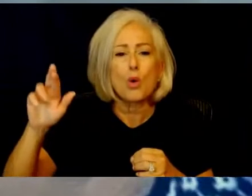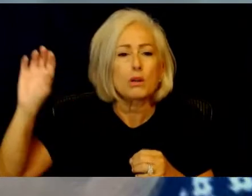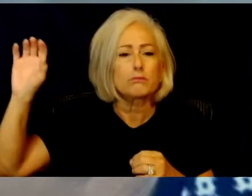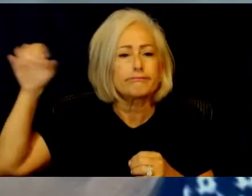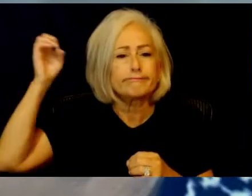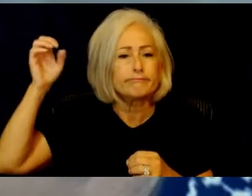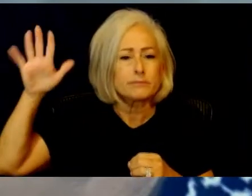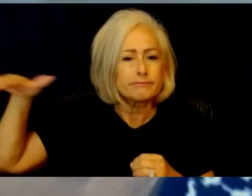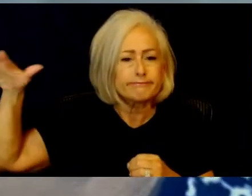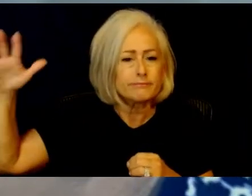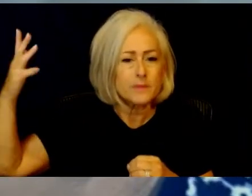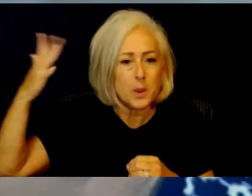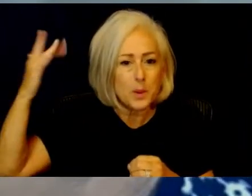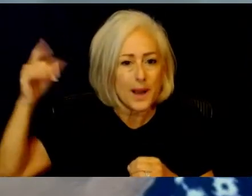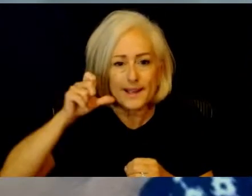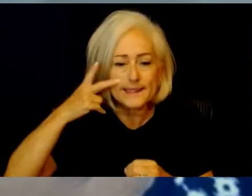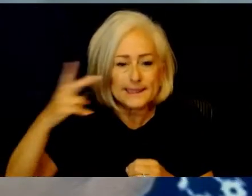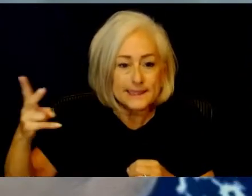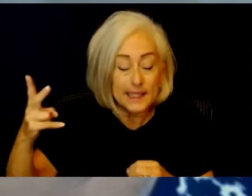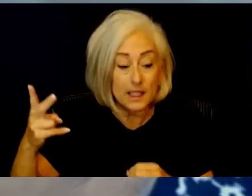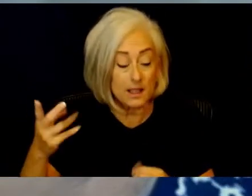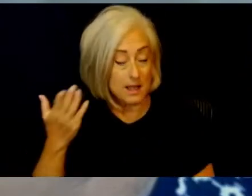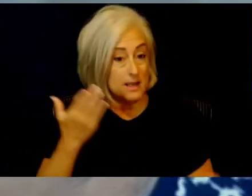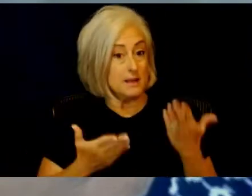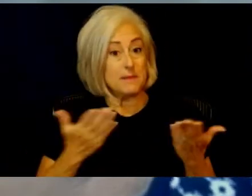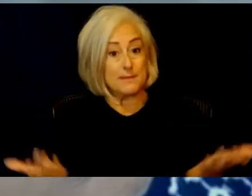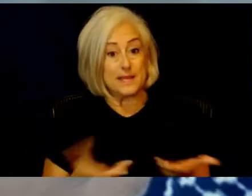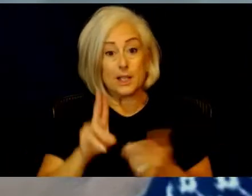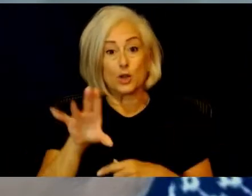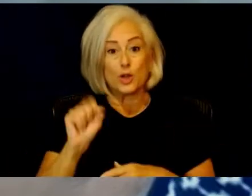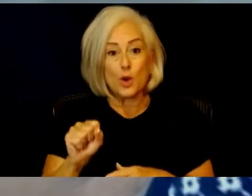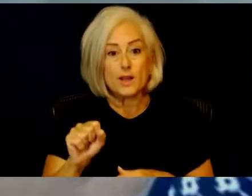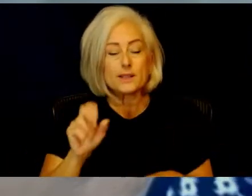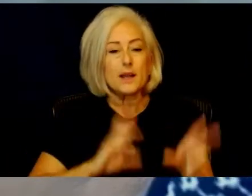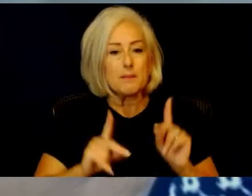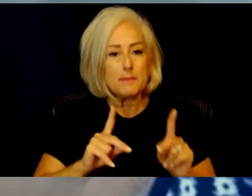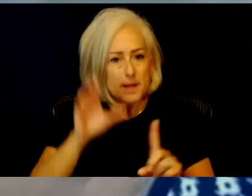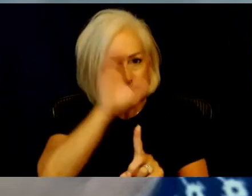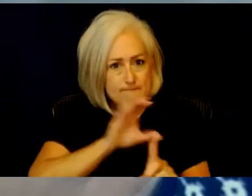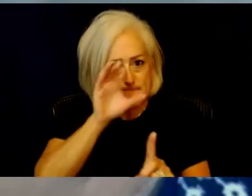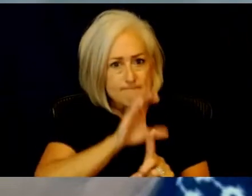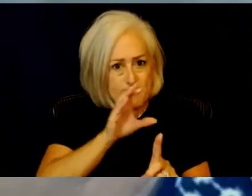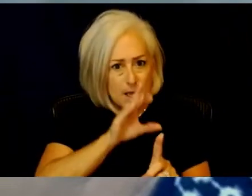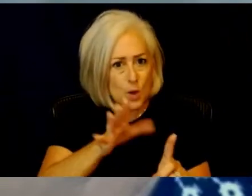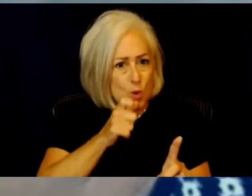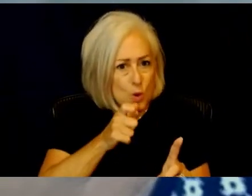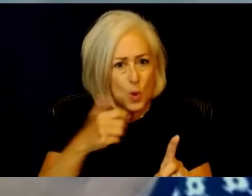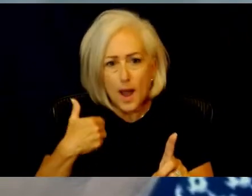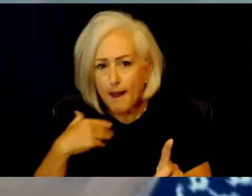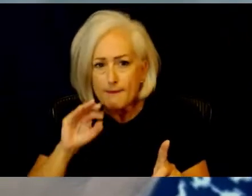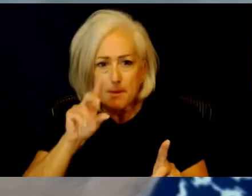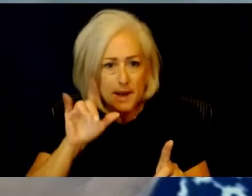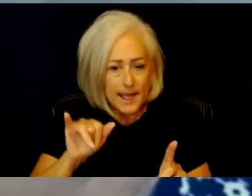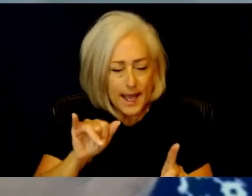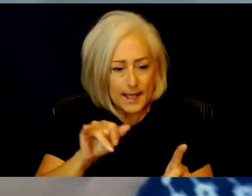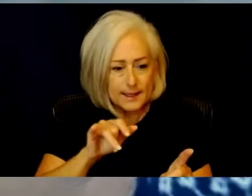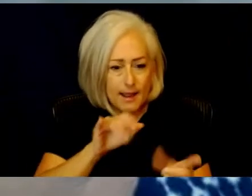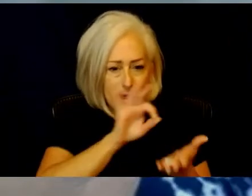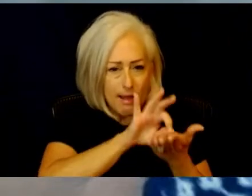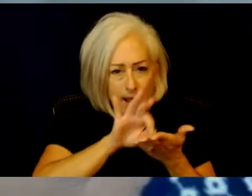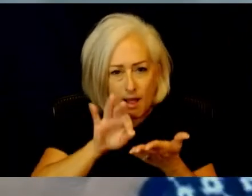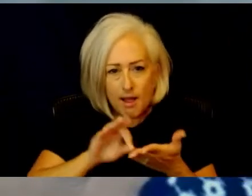to find it. And I think that, that's a good thing. We want to be on the lookout for these things. But we also need to